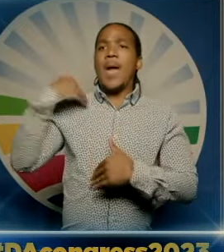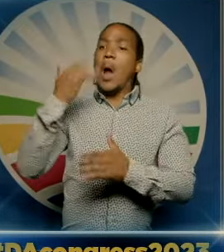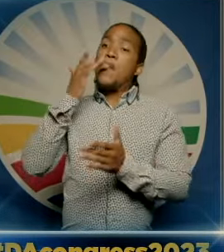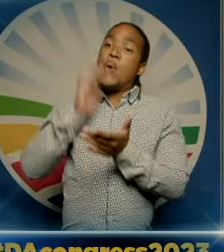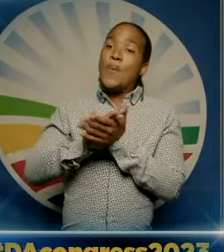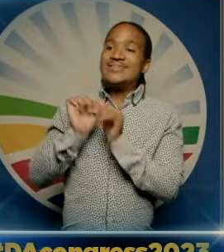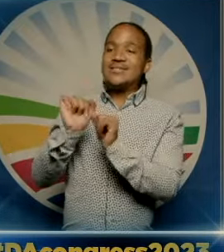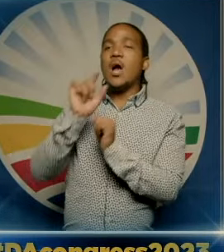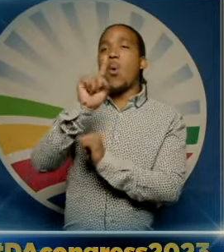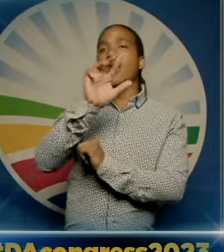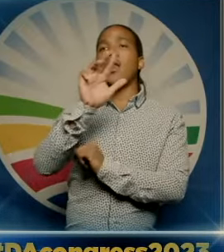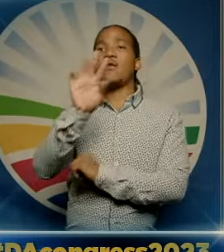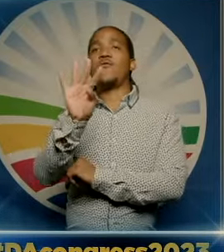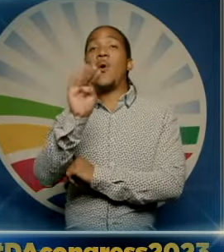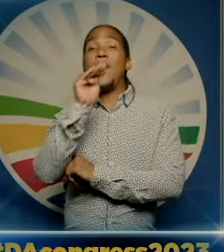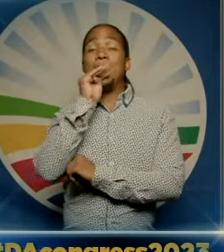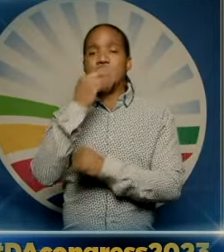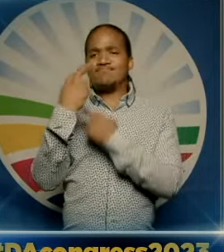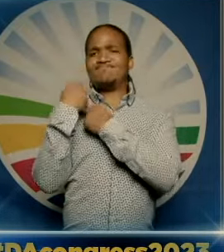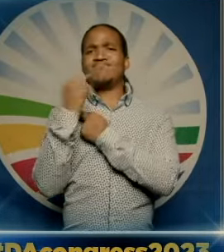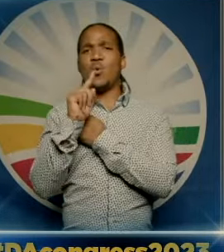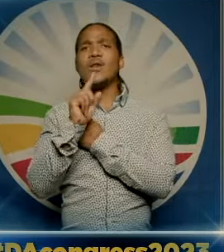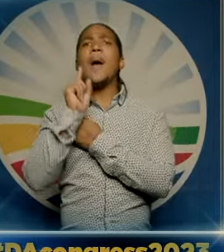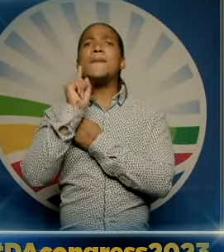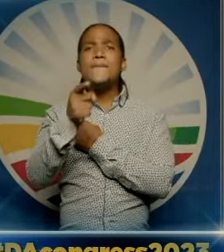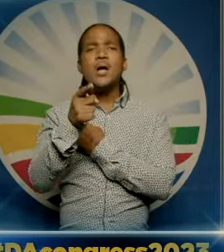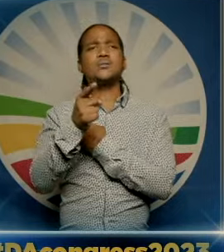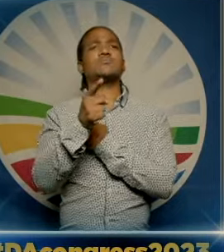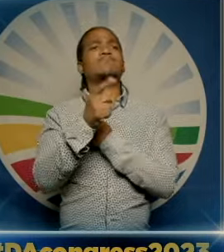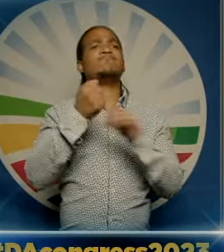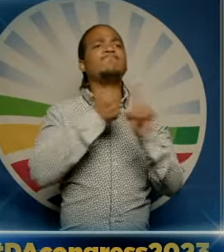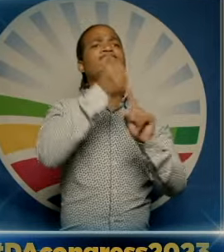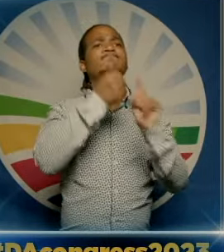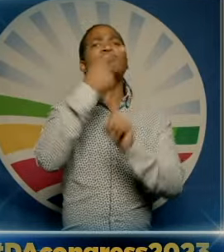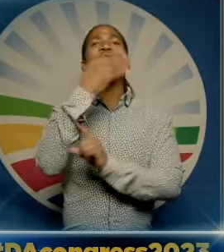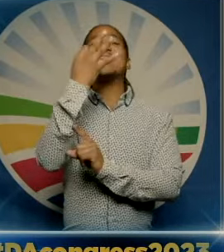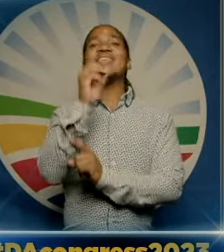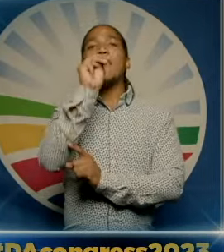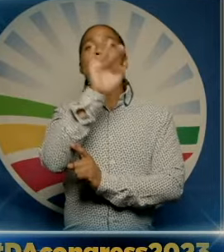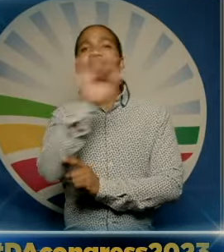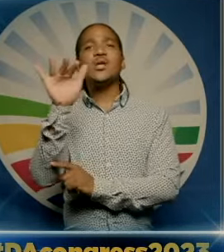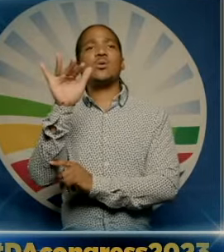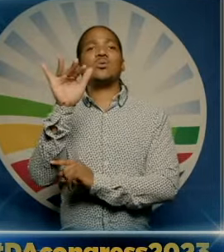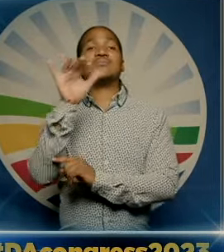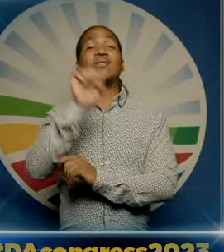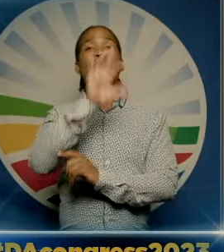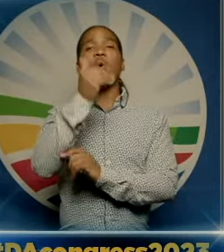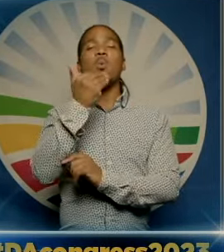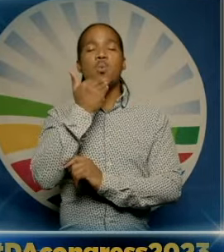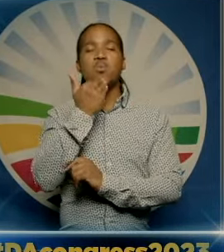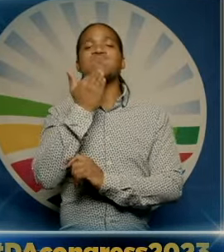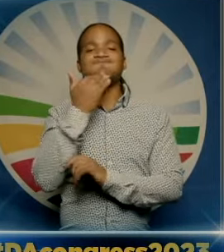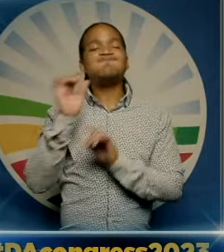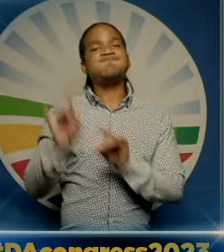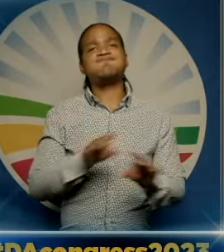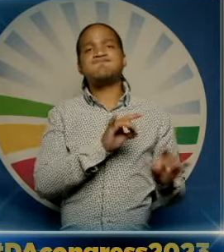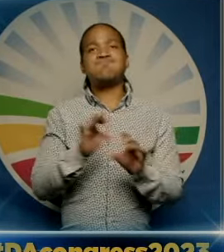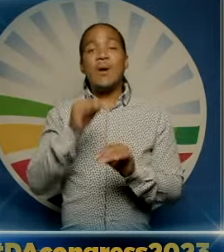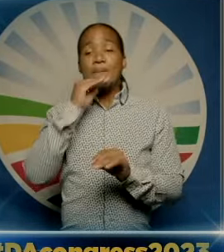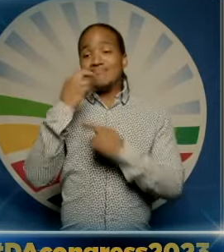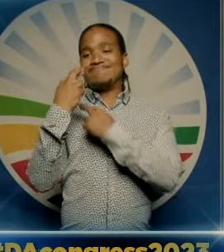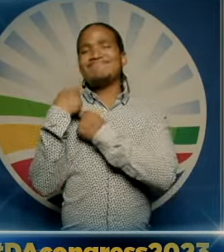We have a duty to represent the 30 million South Africans who are living in poverty. We have a duty to fight